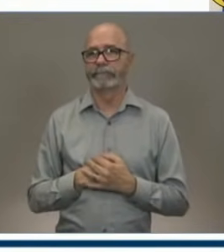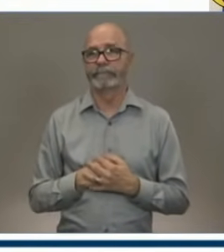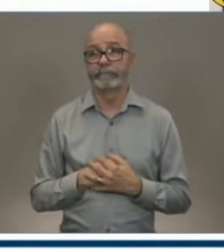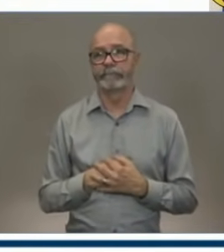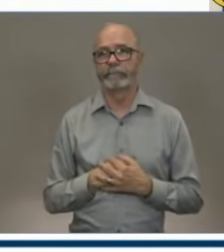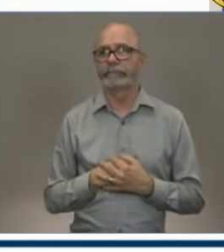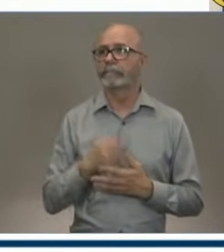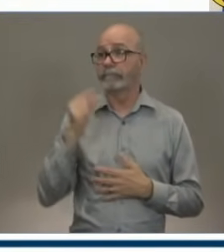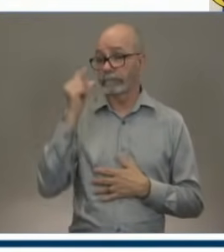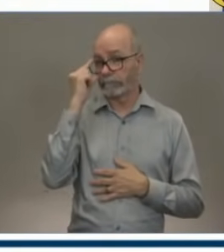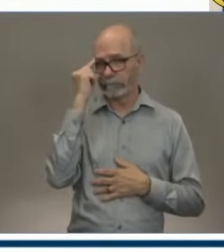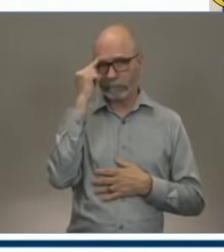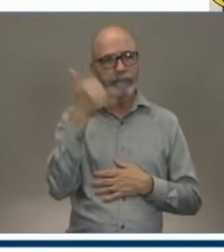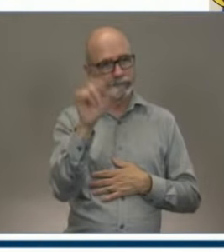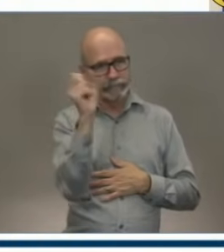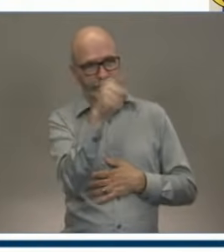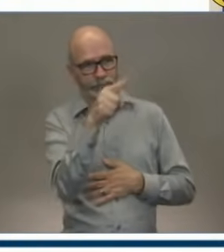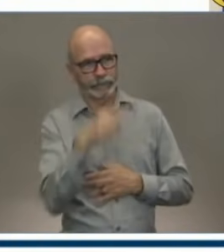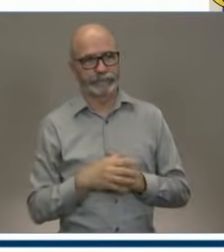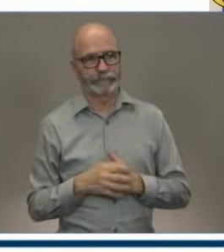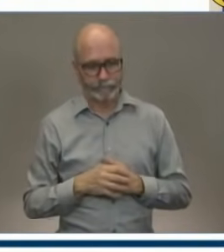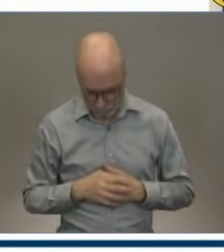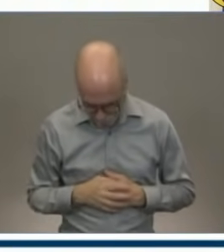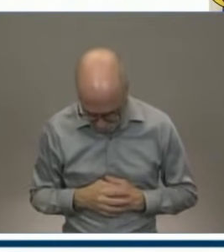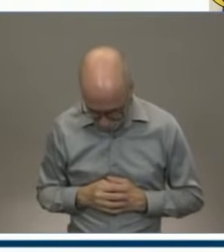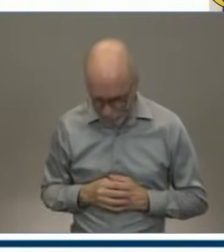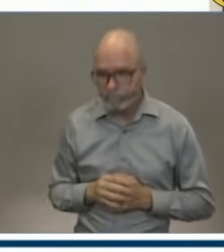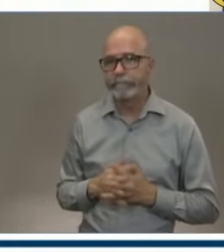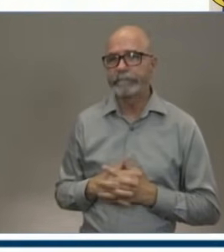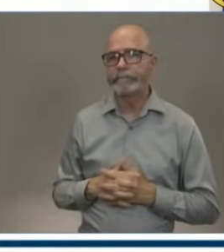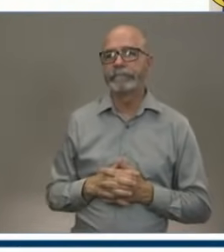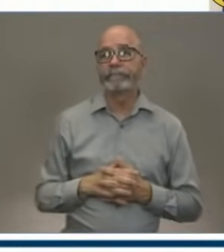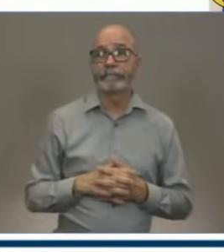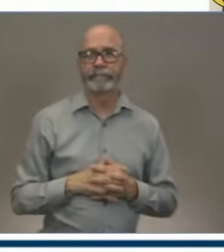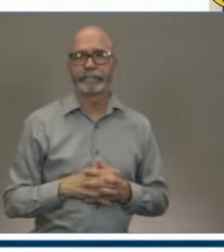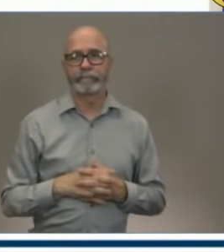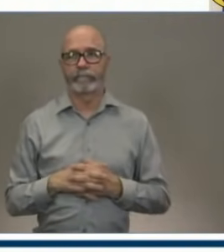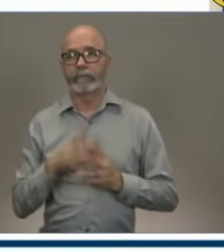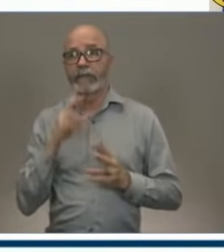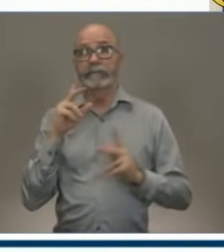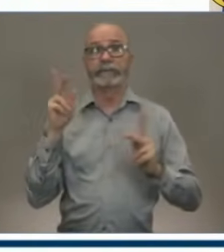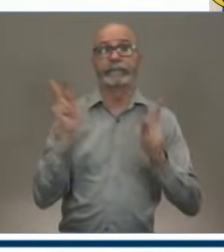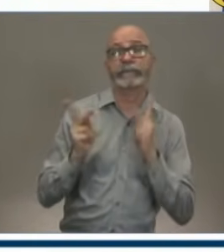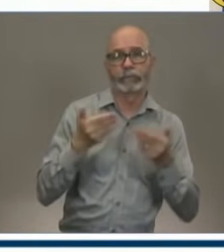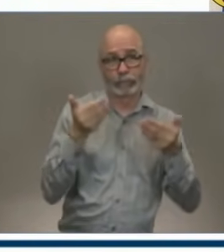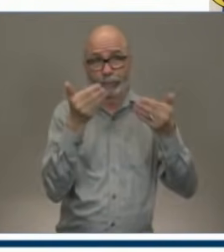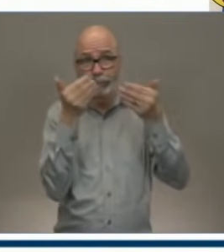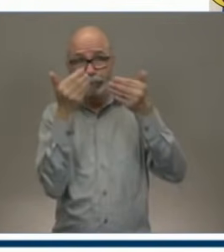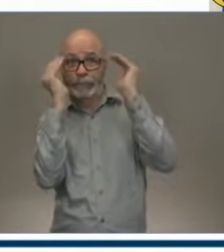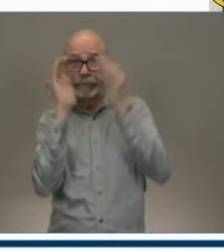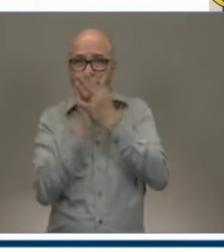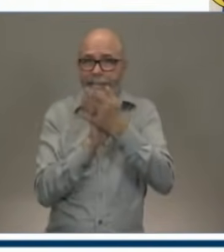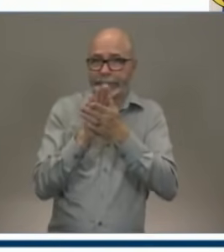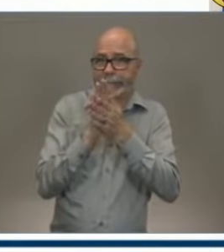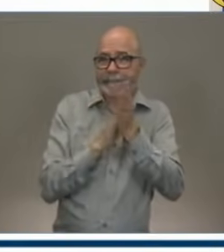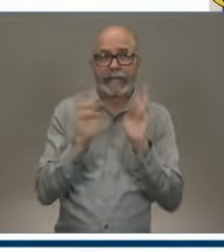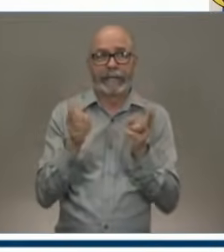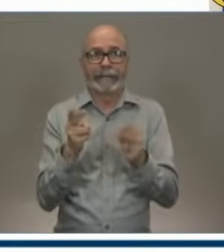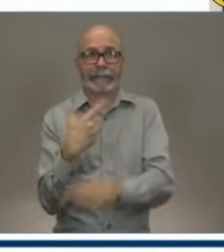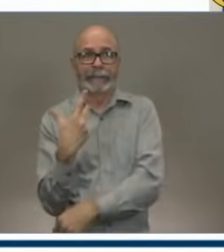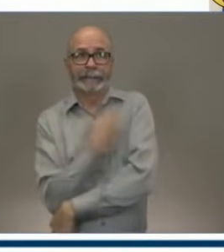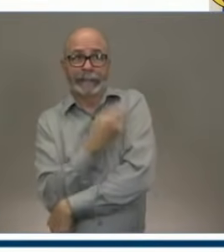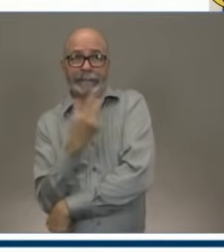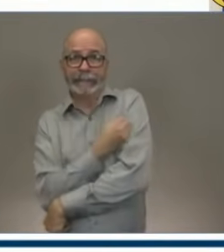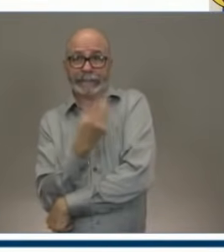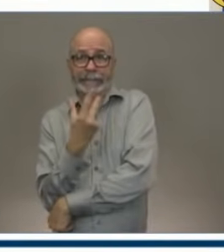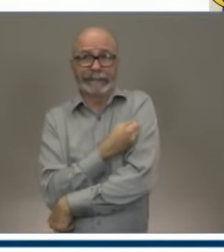We know that everyone is focused and excited about the vaccine, but in realistic terms, Dr. Strang, when